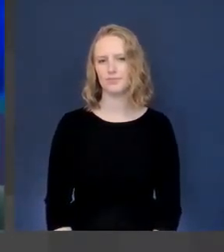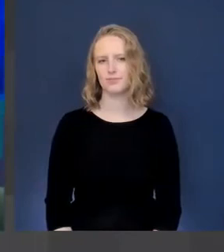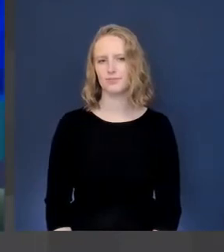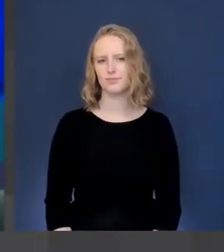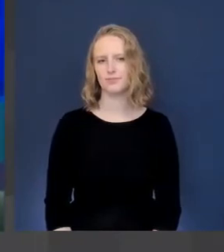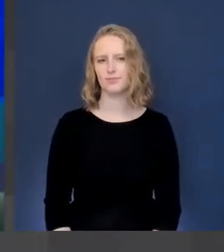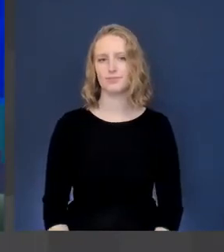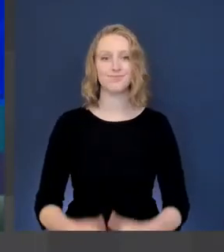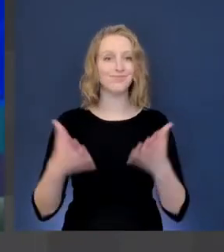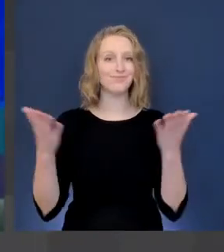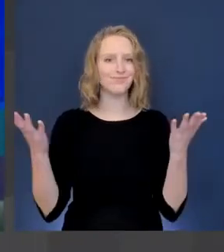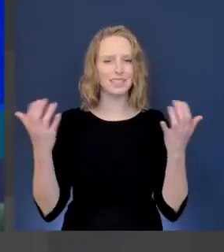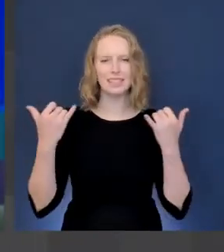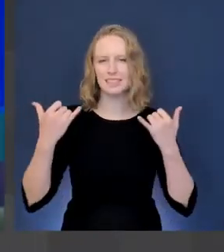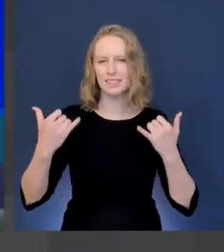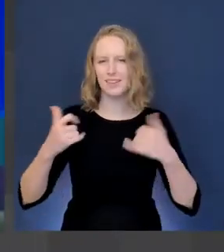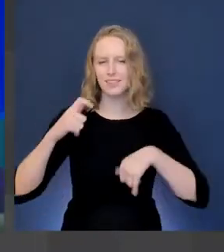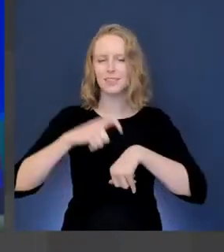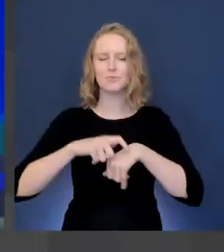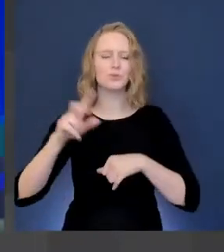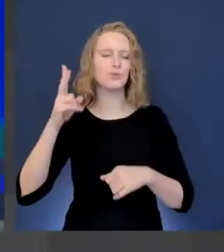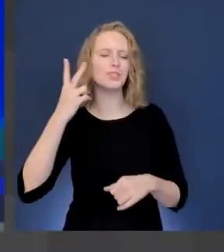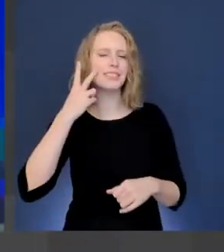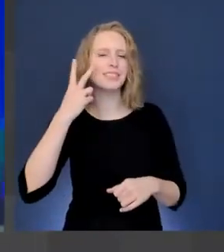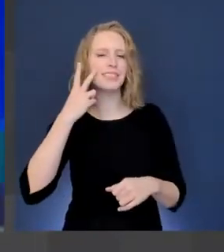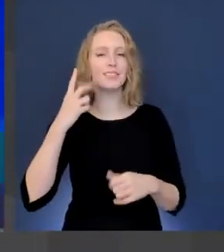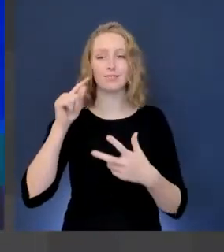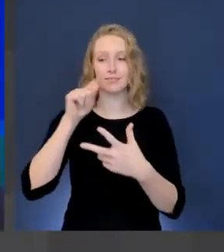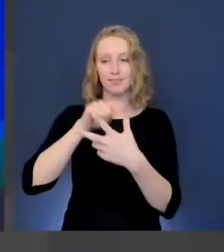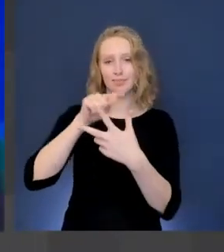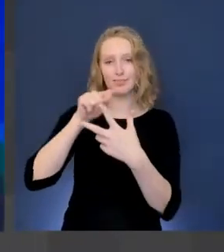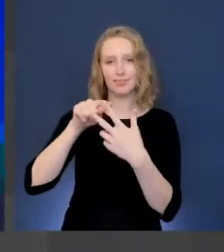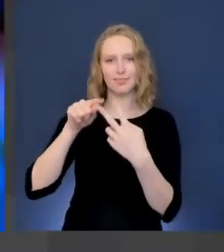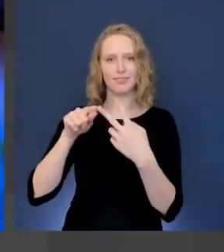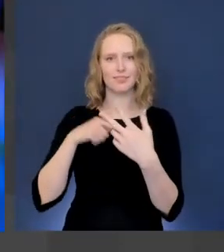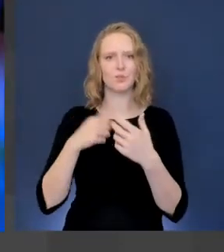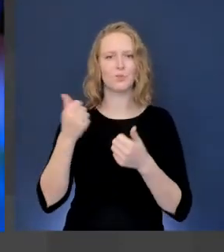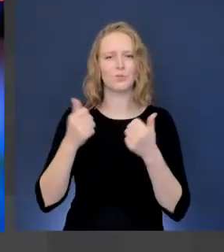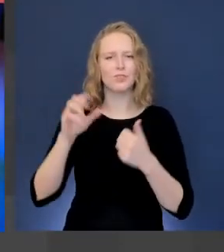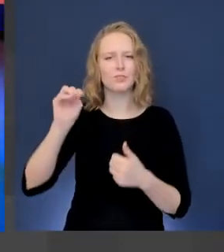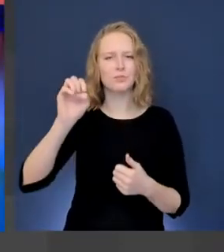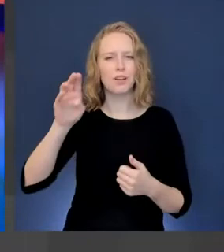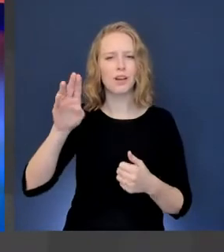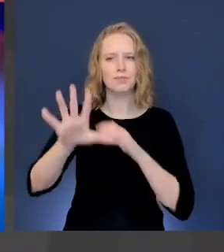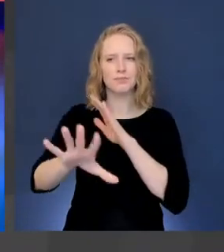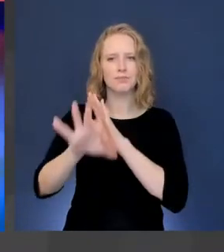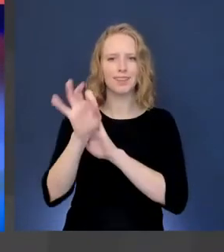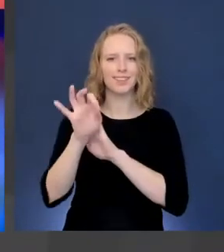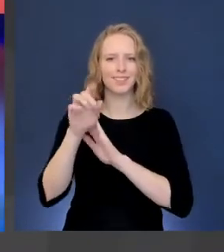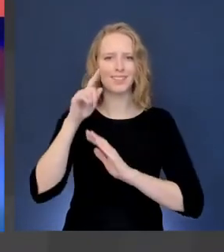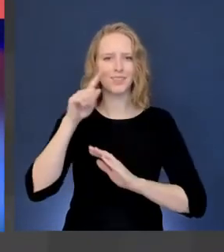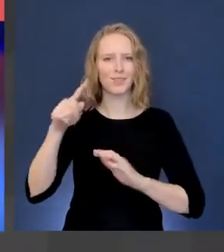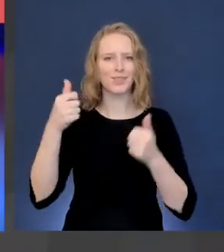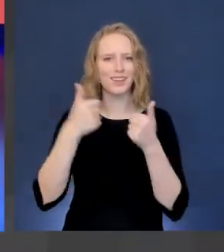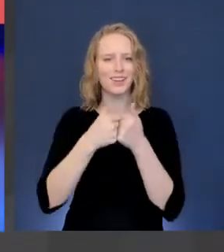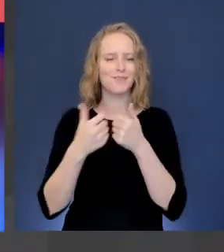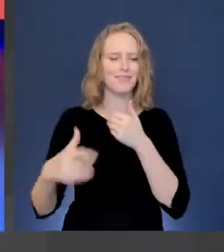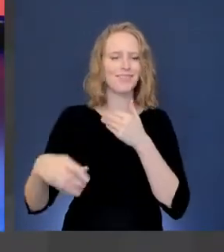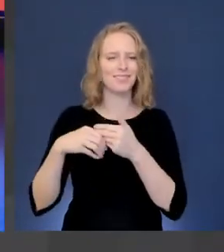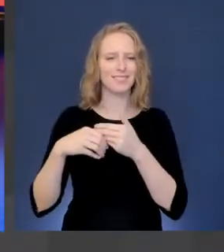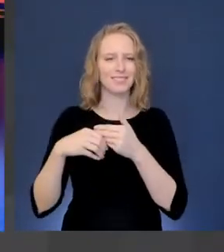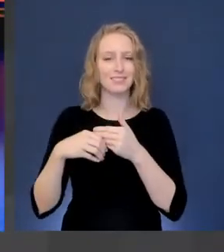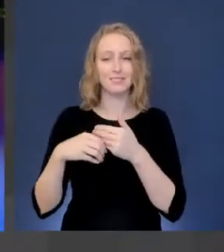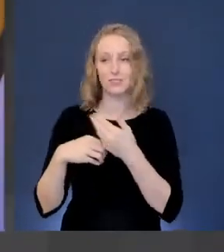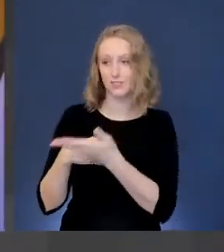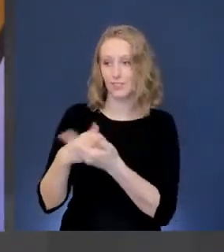Now it's time to see what mob you chose to add to the game. Hey Jens, do you have the results? Yes, I have them right here in my